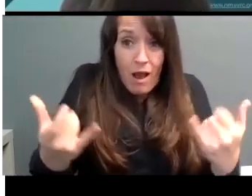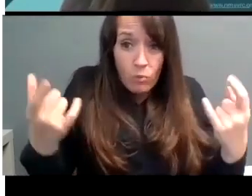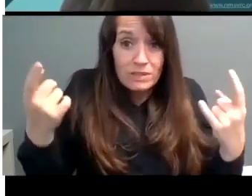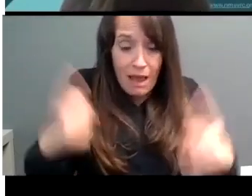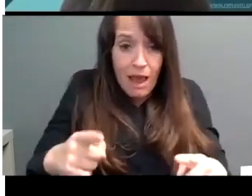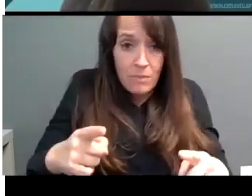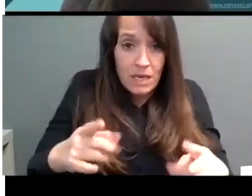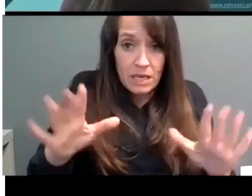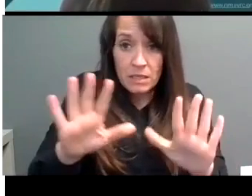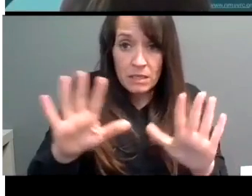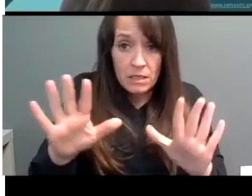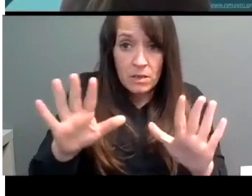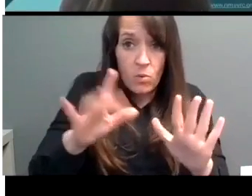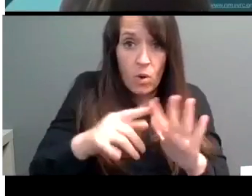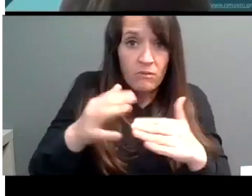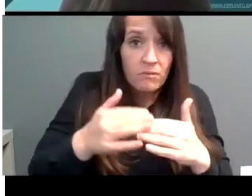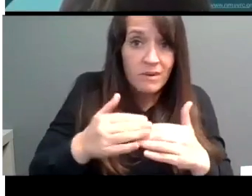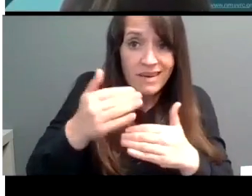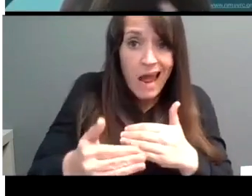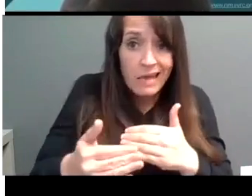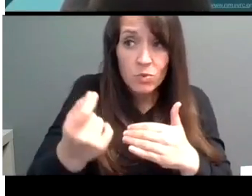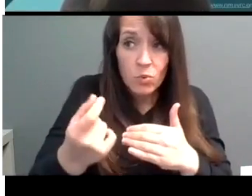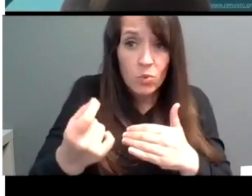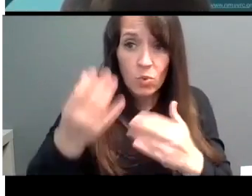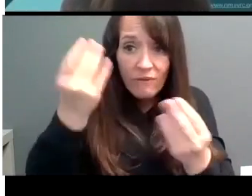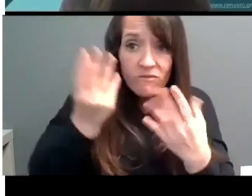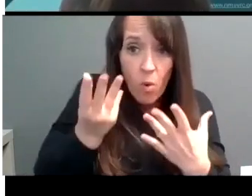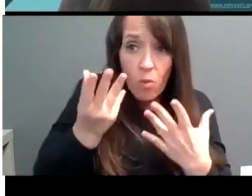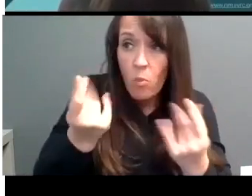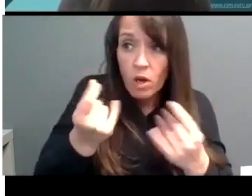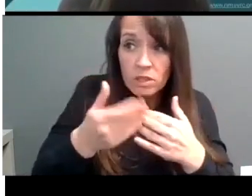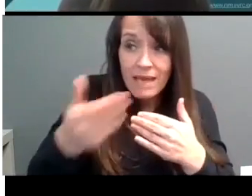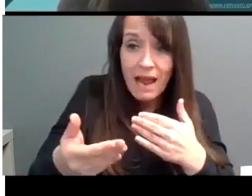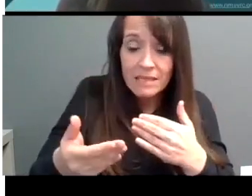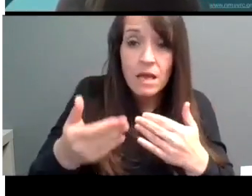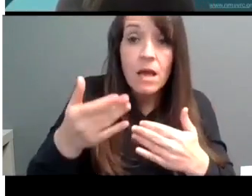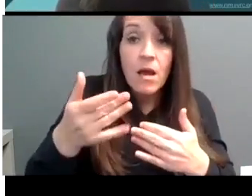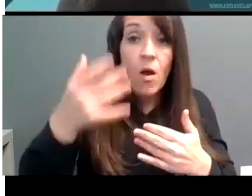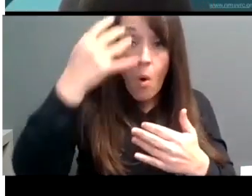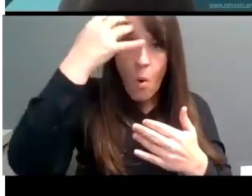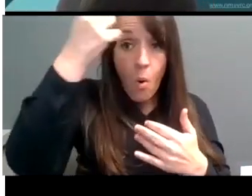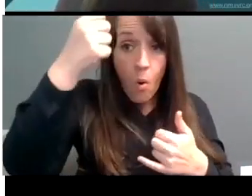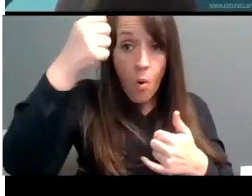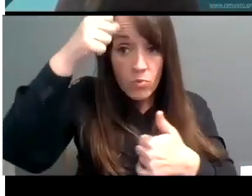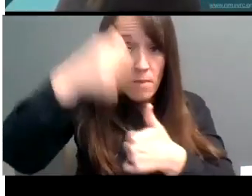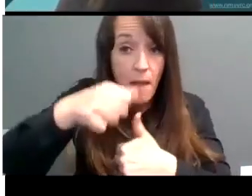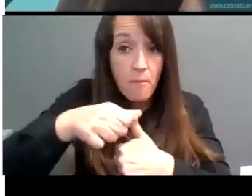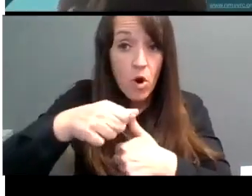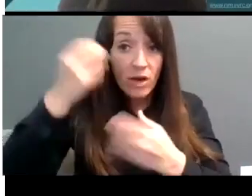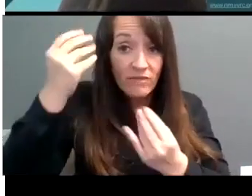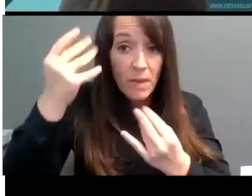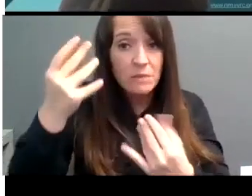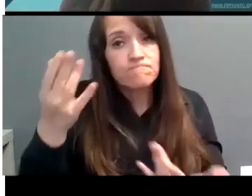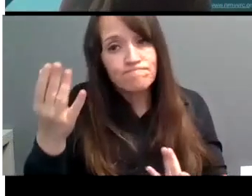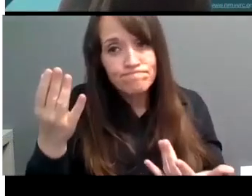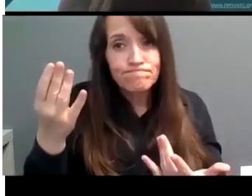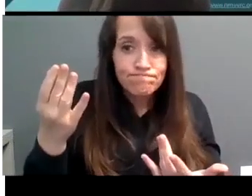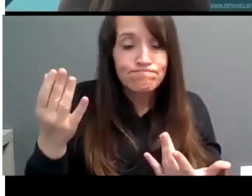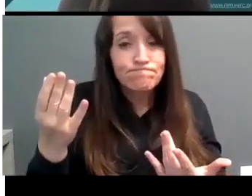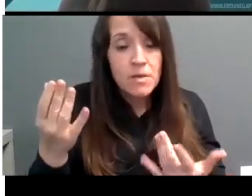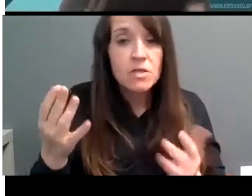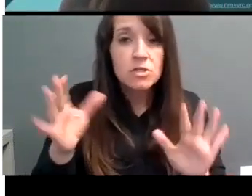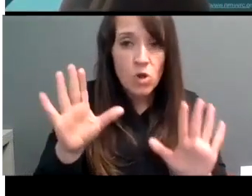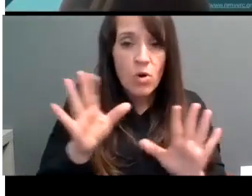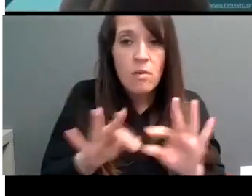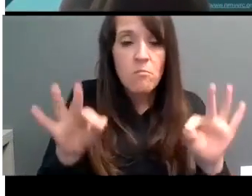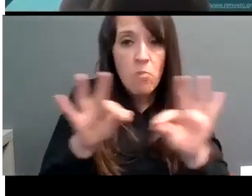information are they going to need moving forward. Now, they may not remember all of this information, so it's important to be able to provide this in multiple different ways,